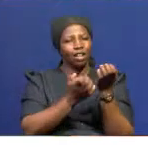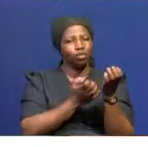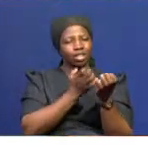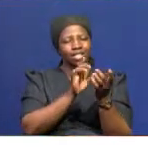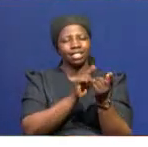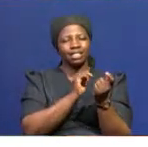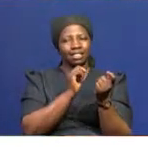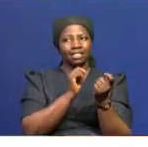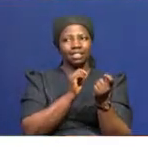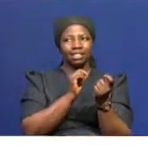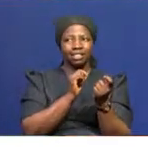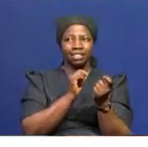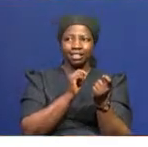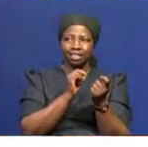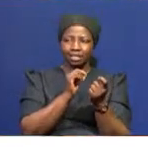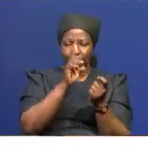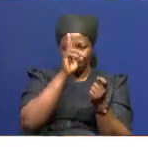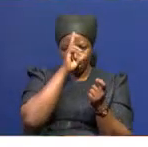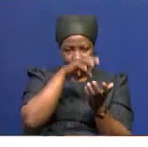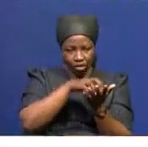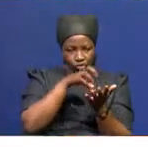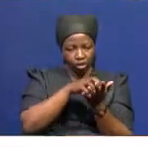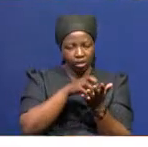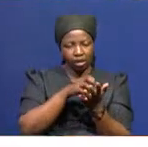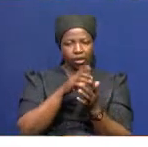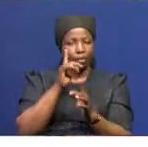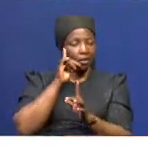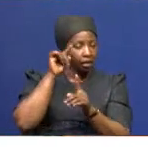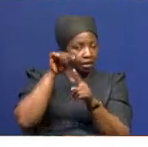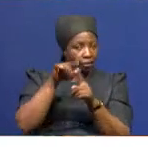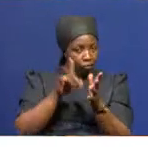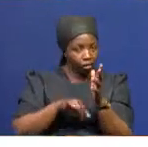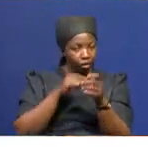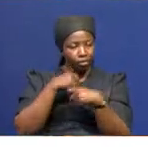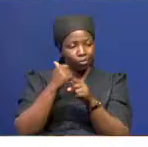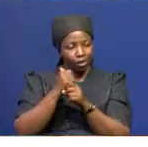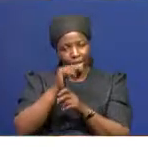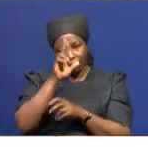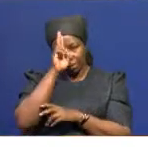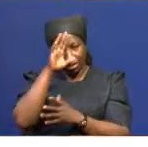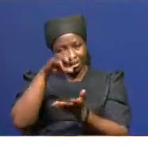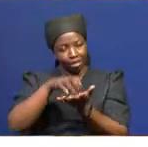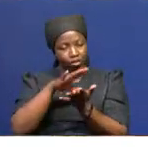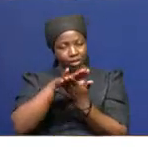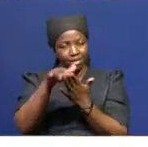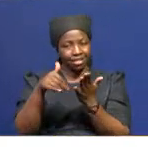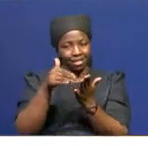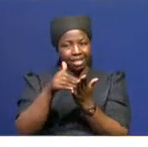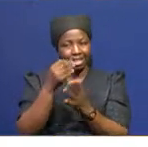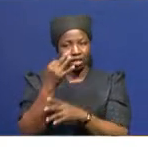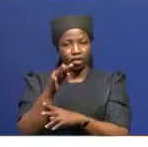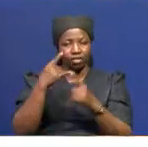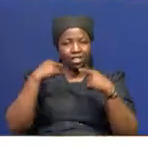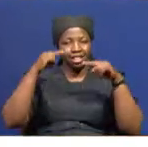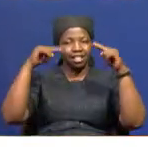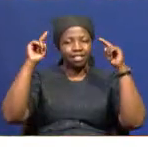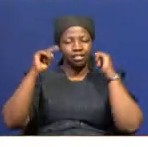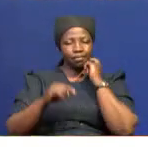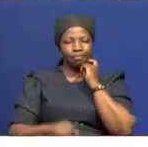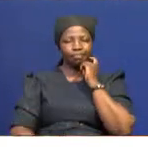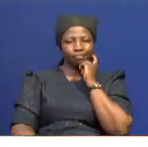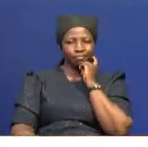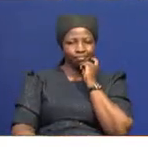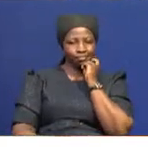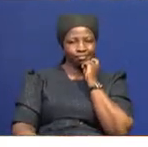reforms of the police station. Our intention is to make our police stations centers of excellence.